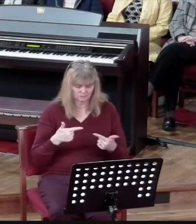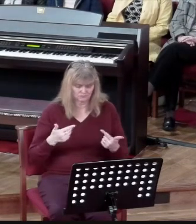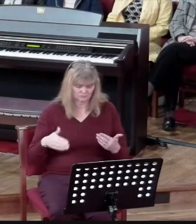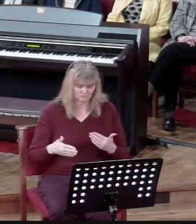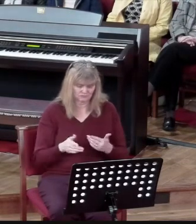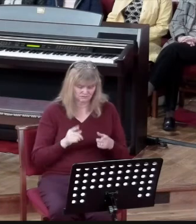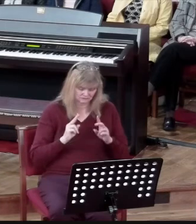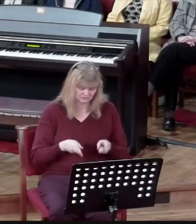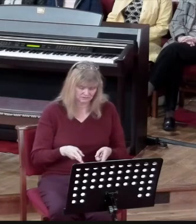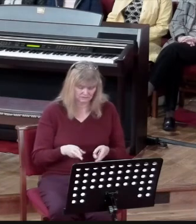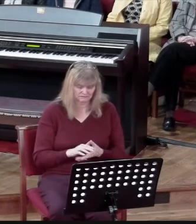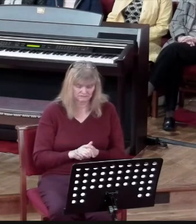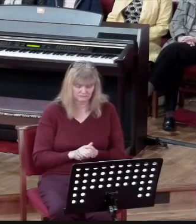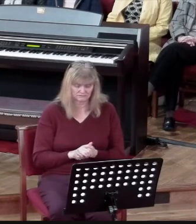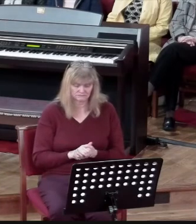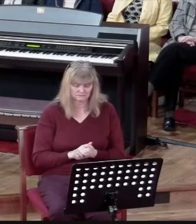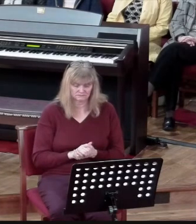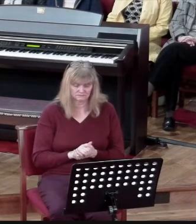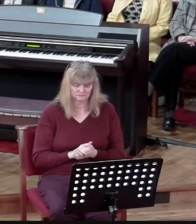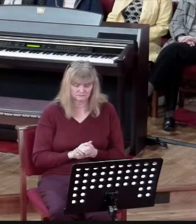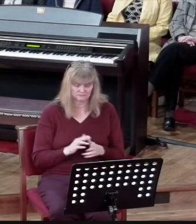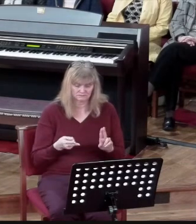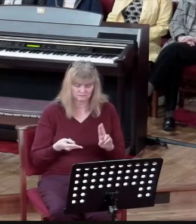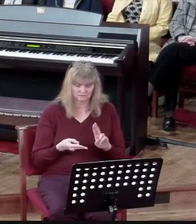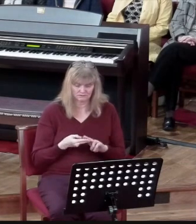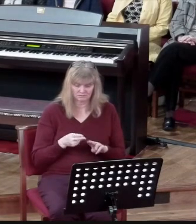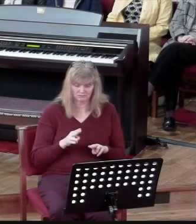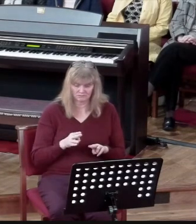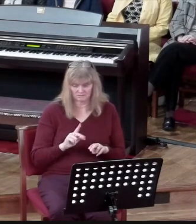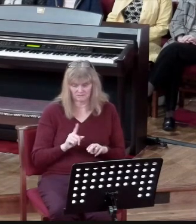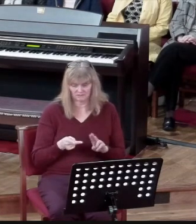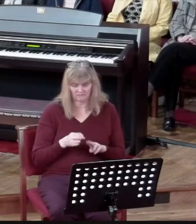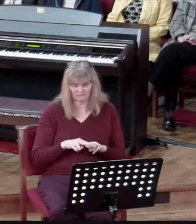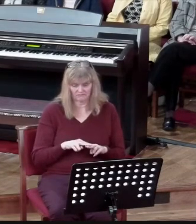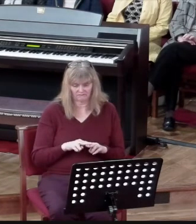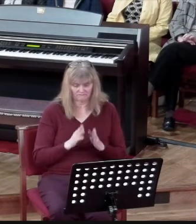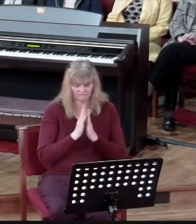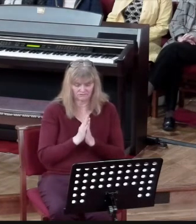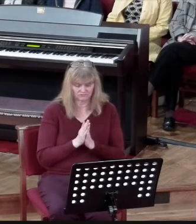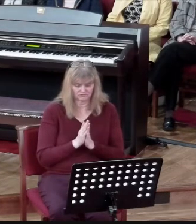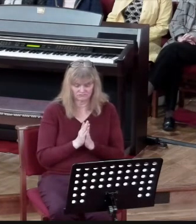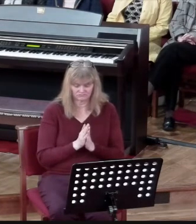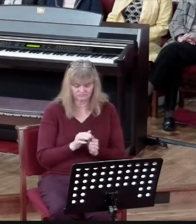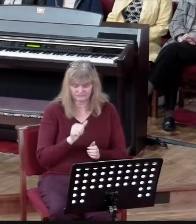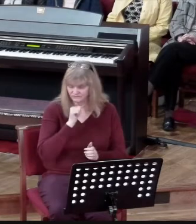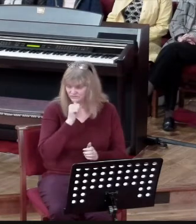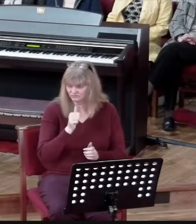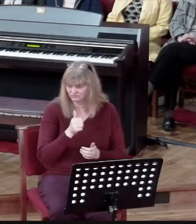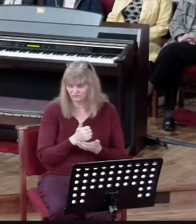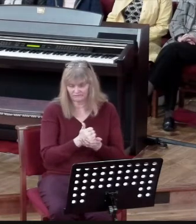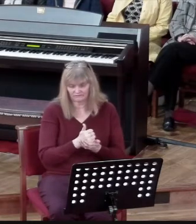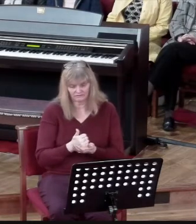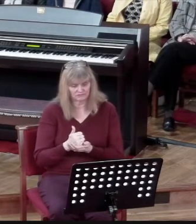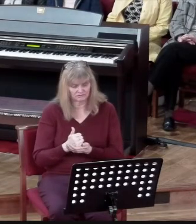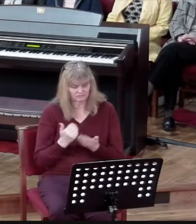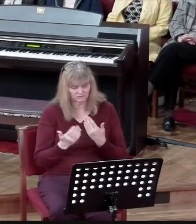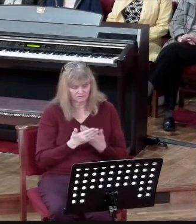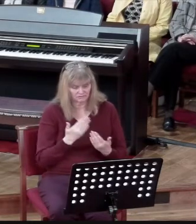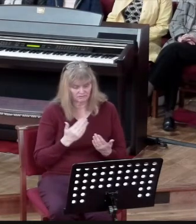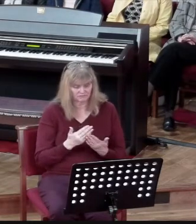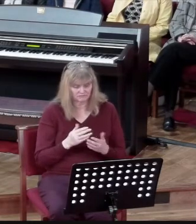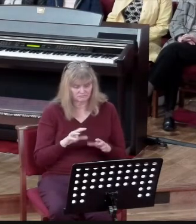time. And if a church is not very successful, maybe it's small, maybe it has few resources,